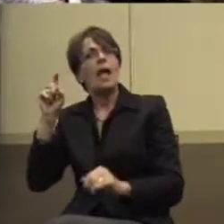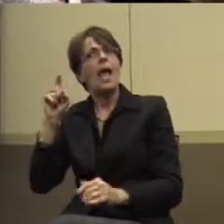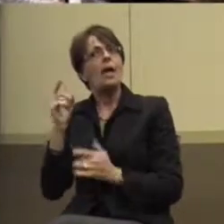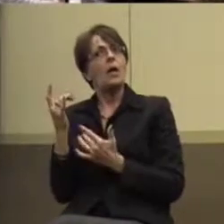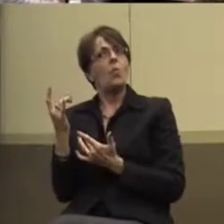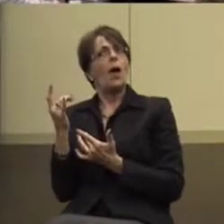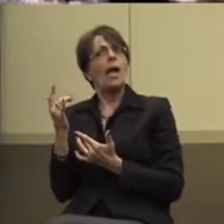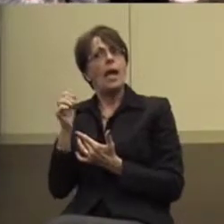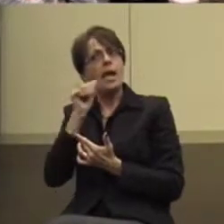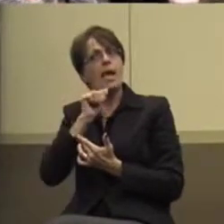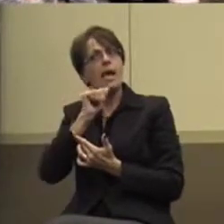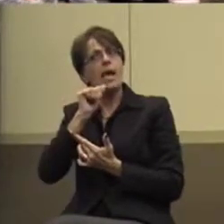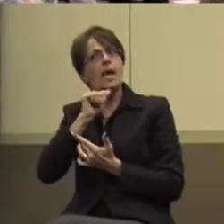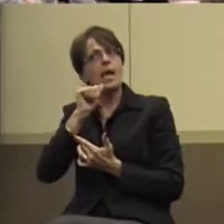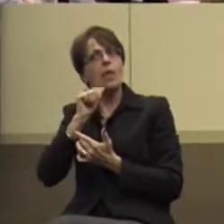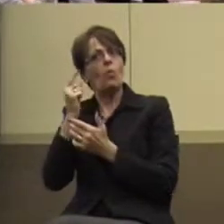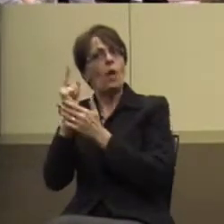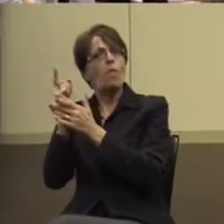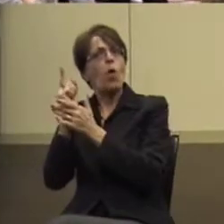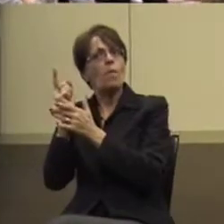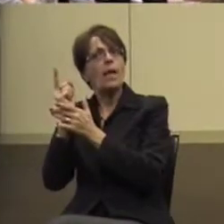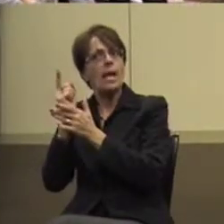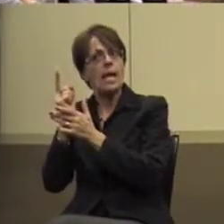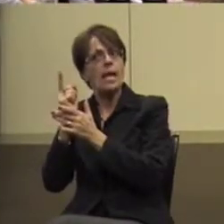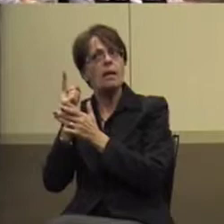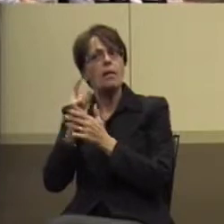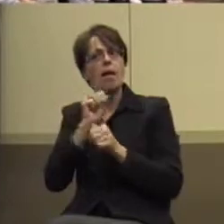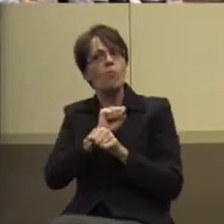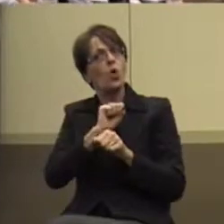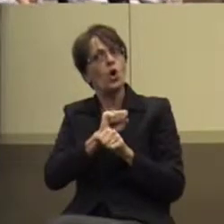she needed to wait, you know, for maybe 1 more minute of work.